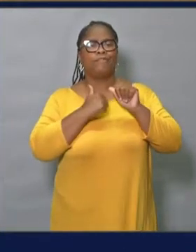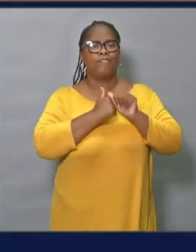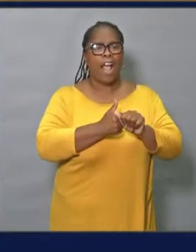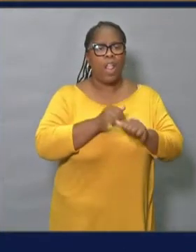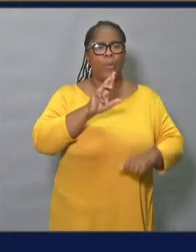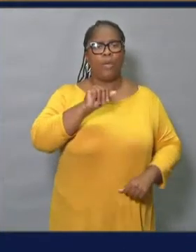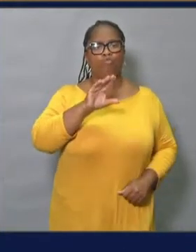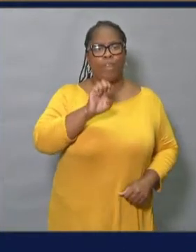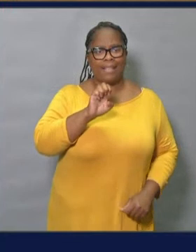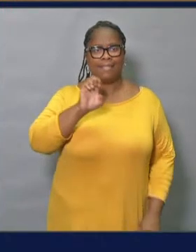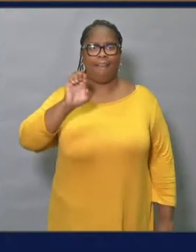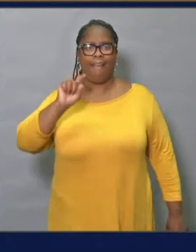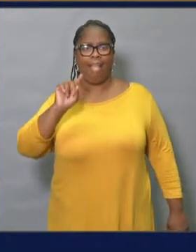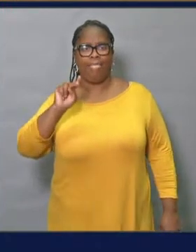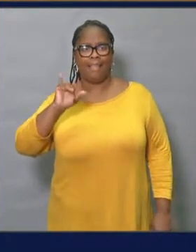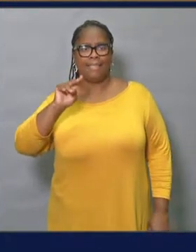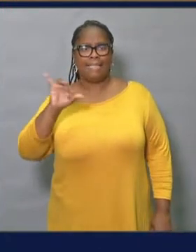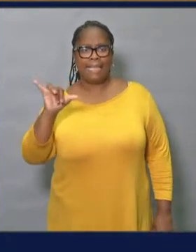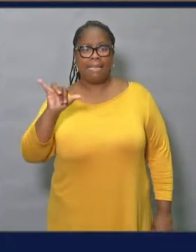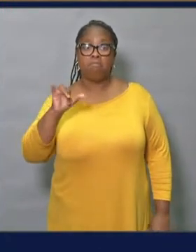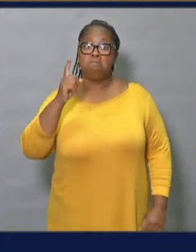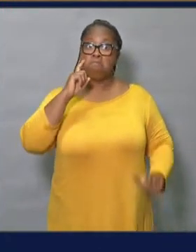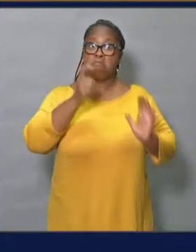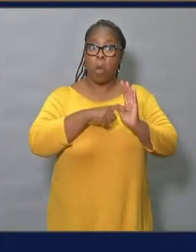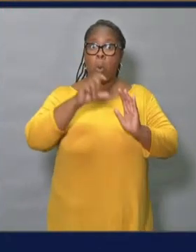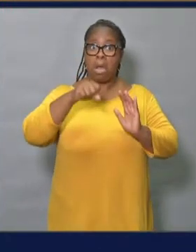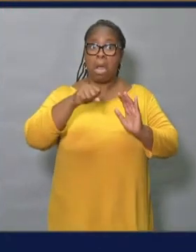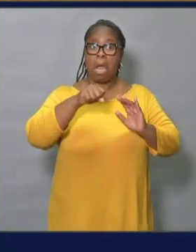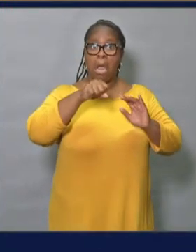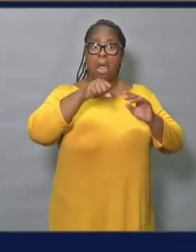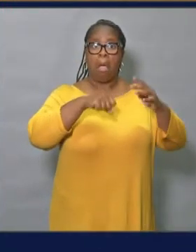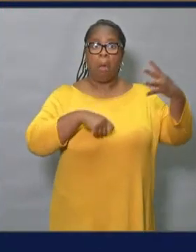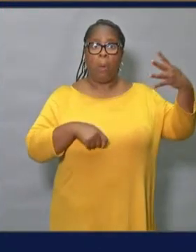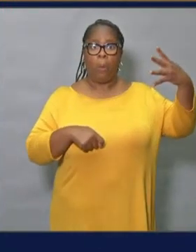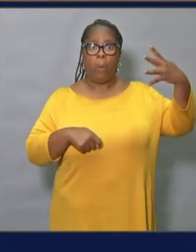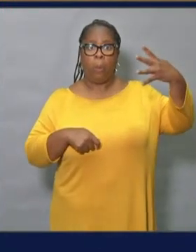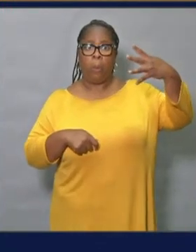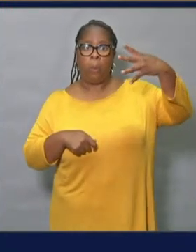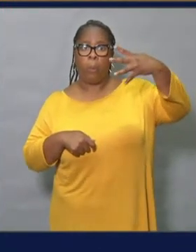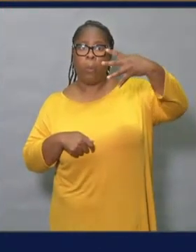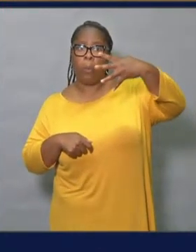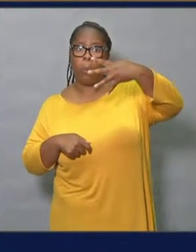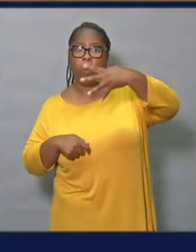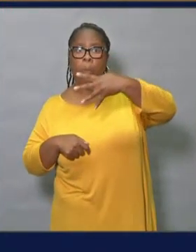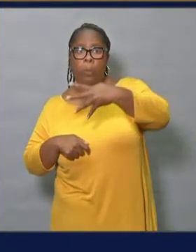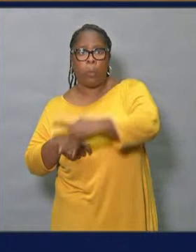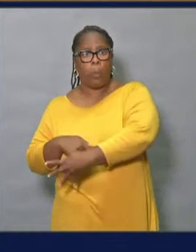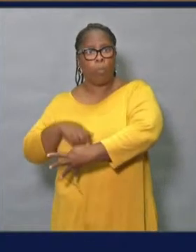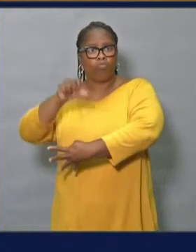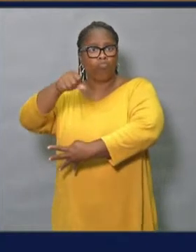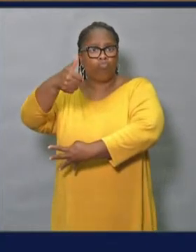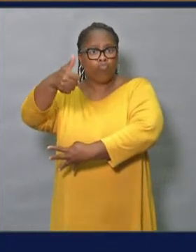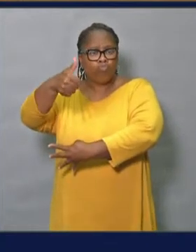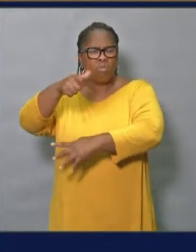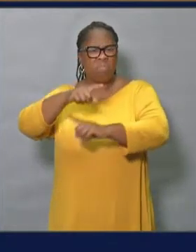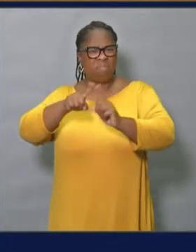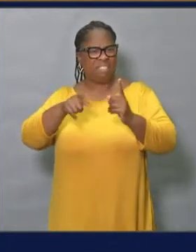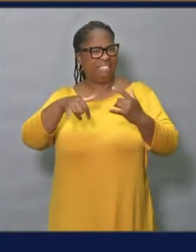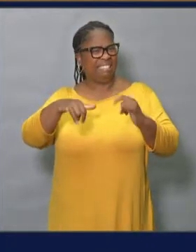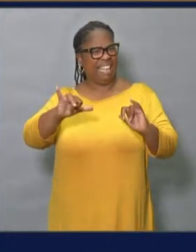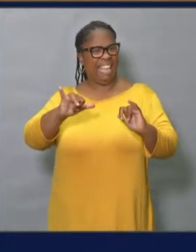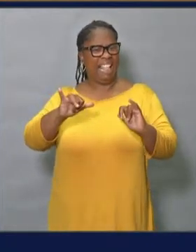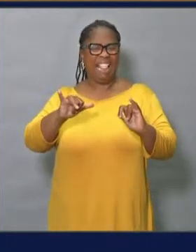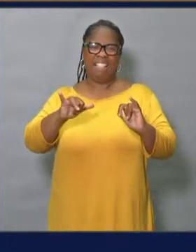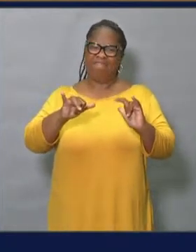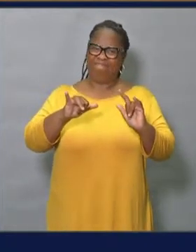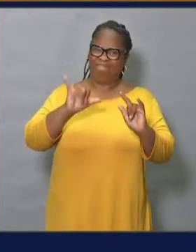and ethnicities, we are still seeing significant inequities that translate to greater rates of death